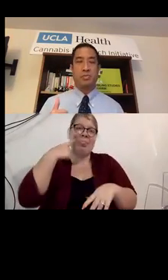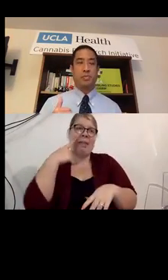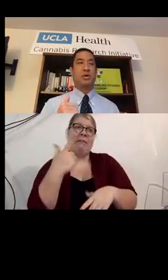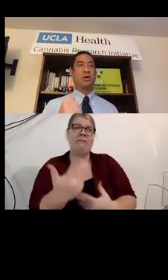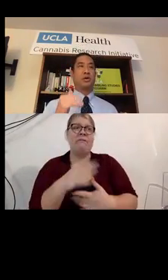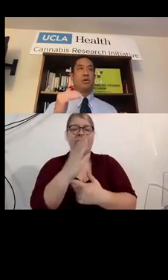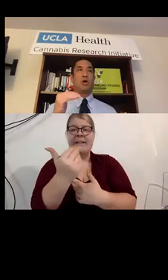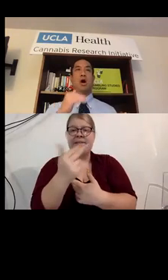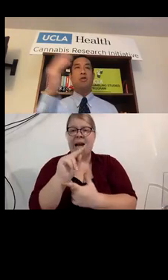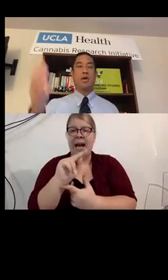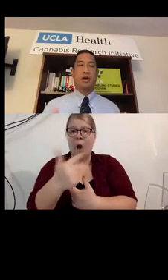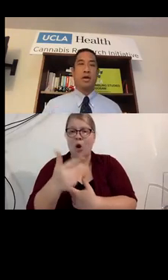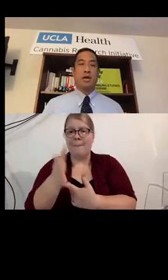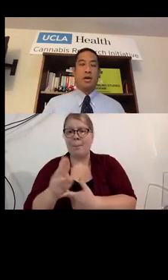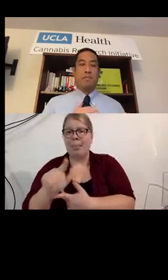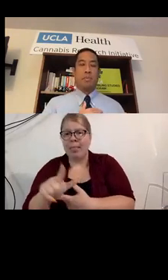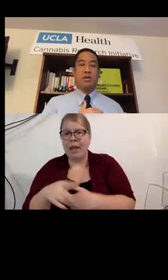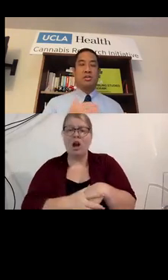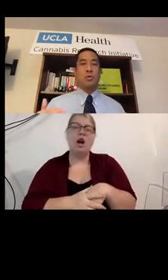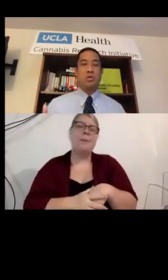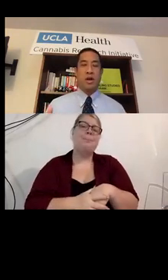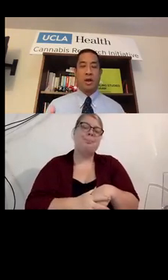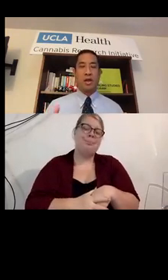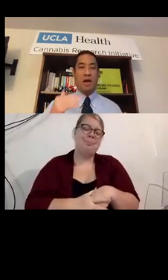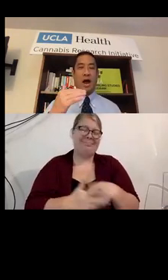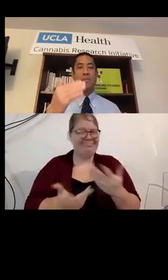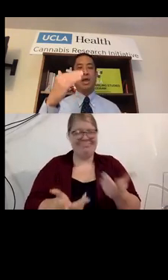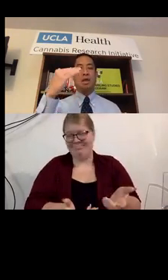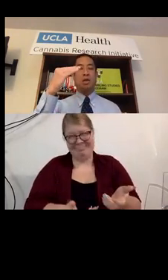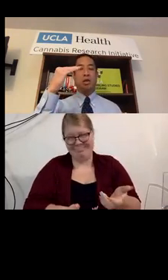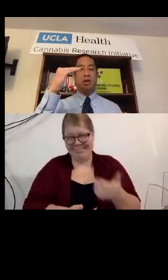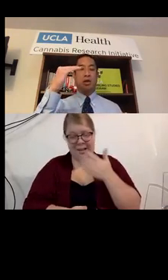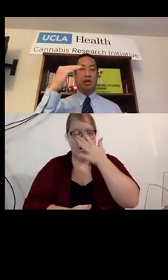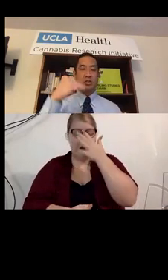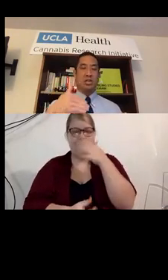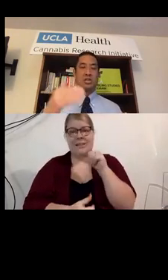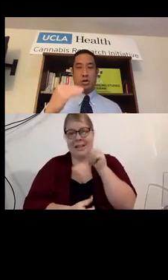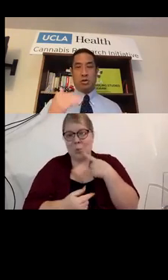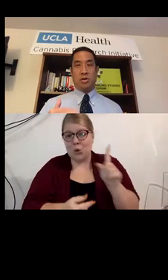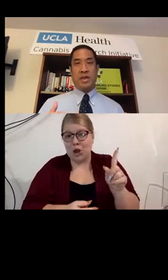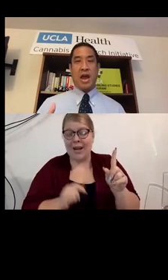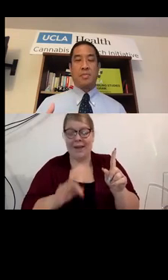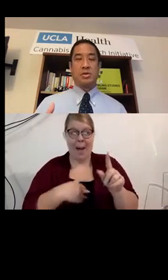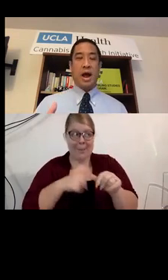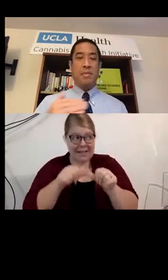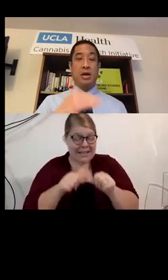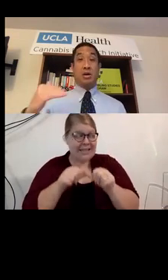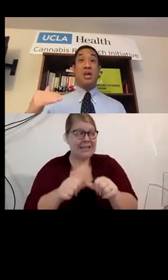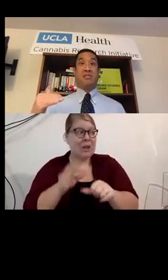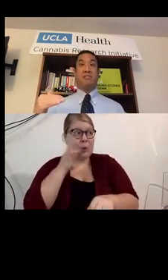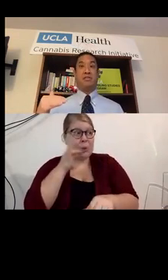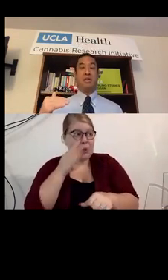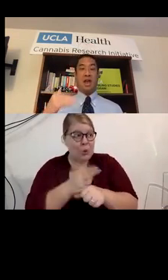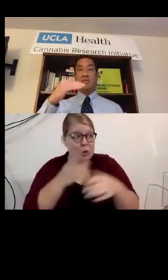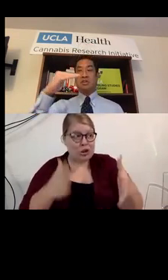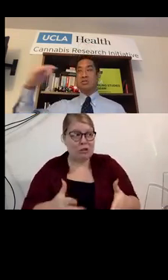per milliliter or 100, but it doesn't work that way. If I'm a consistent user of cannabis, I may